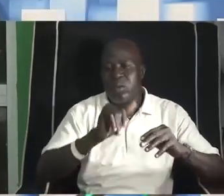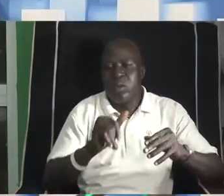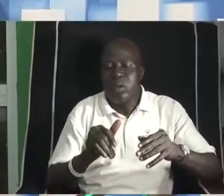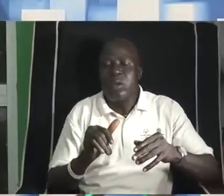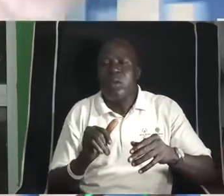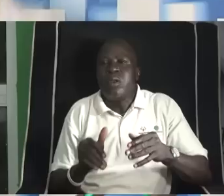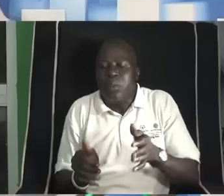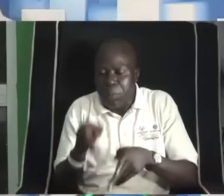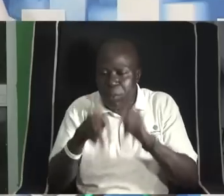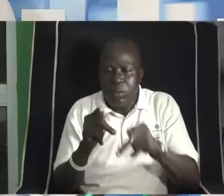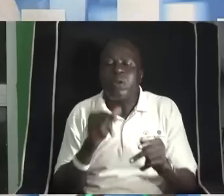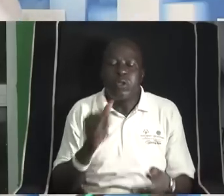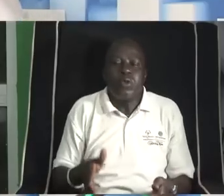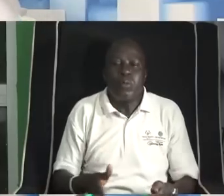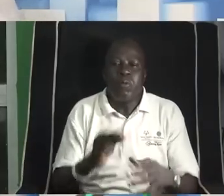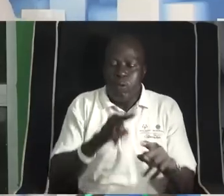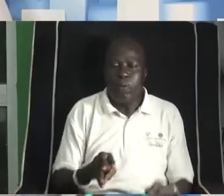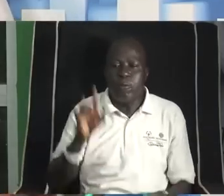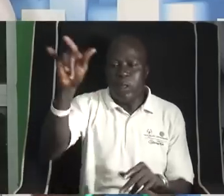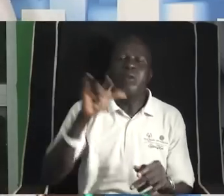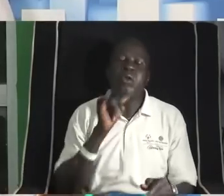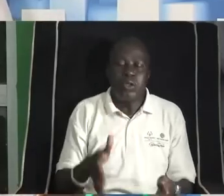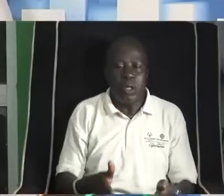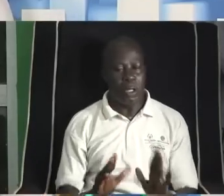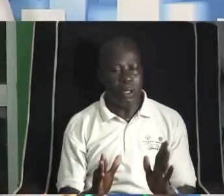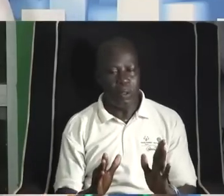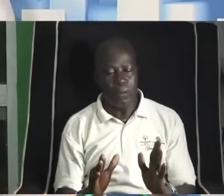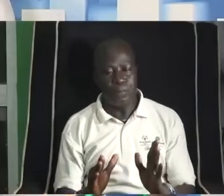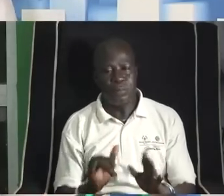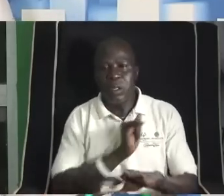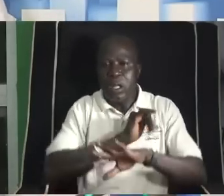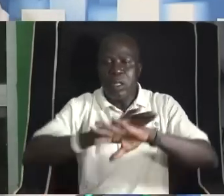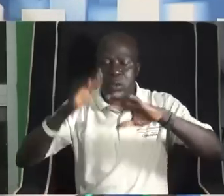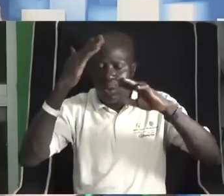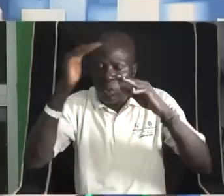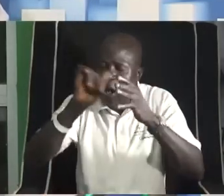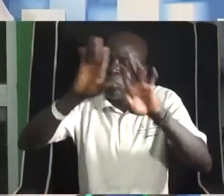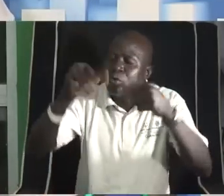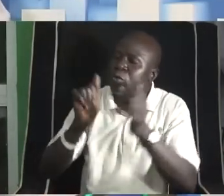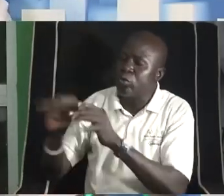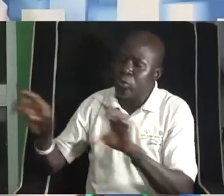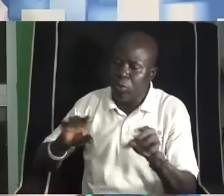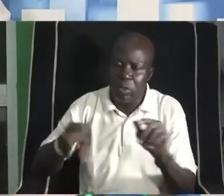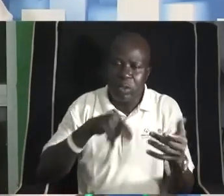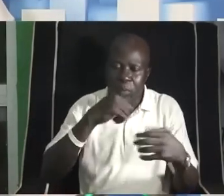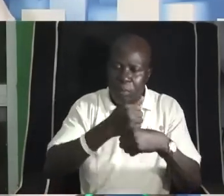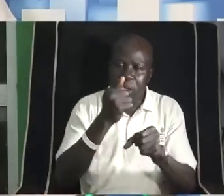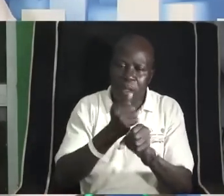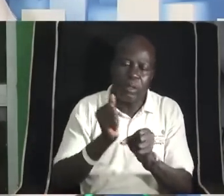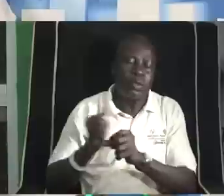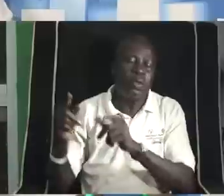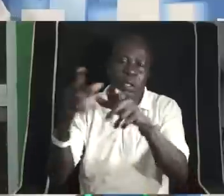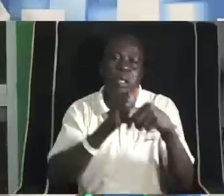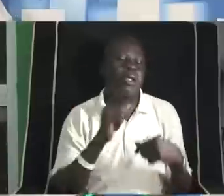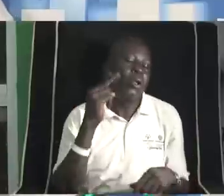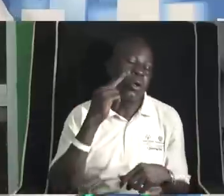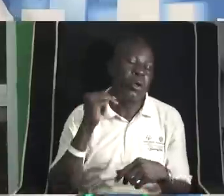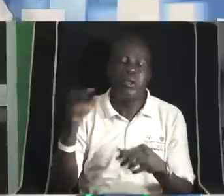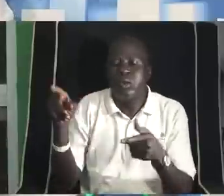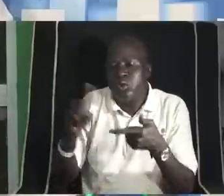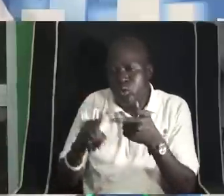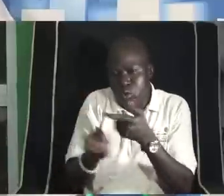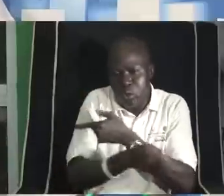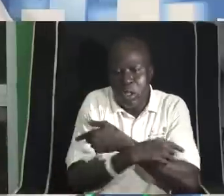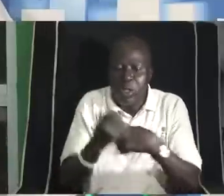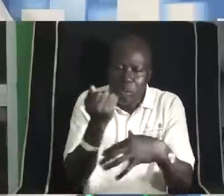tí wọ́n ní kò sáyé. The people that want to mount up and they say there is no way. Ẹ̀ mọ tó ṣe tó yìí ó fi tẹ̀ lọ́wọ́ lórí. I don't know what you want to do that will make you to get the money today. A máa pè ní òní ń bá